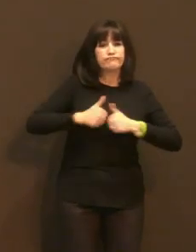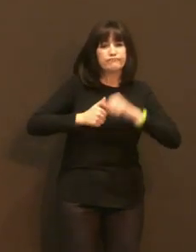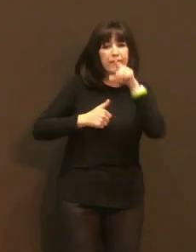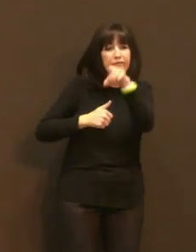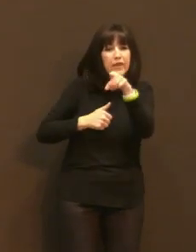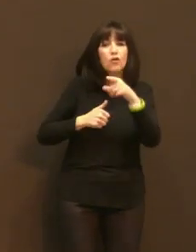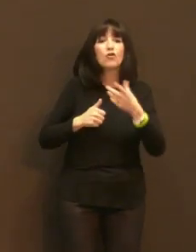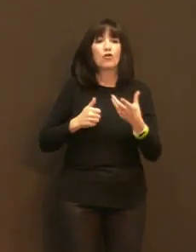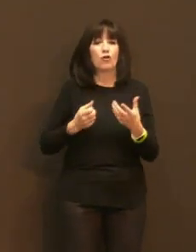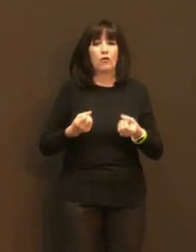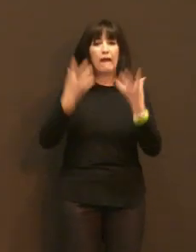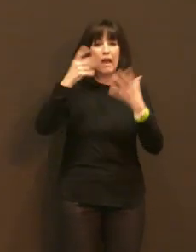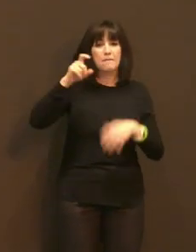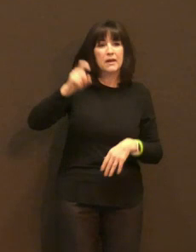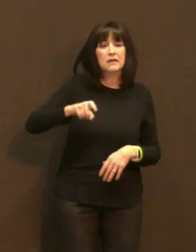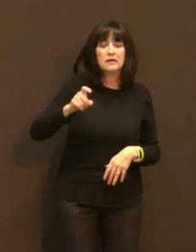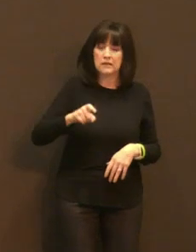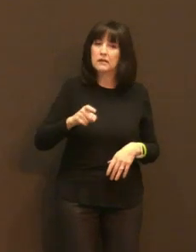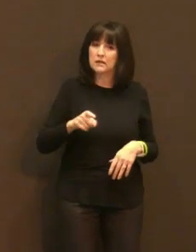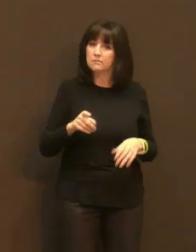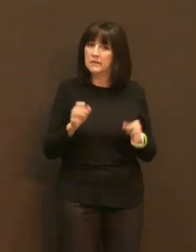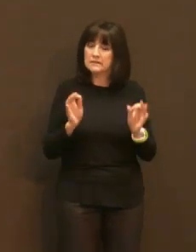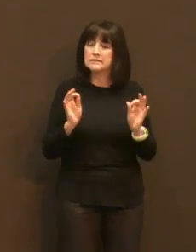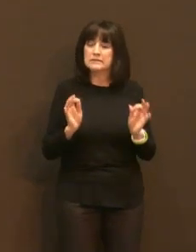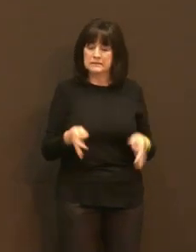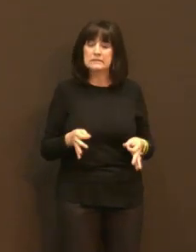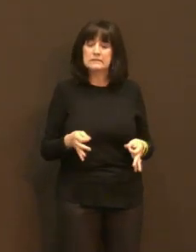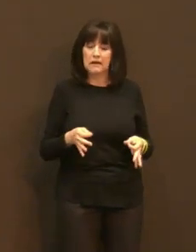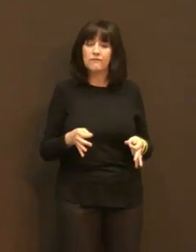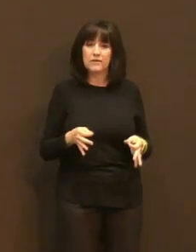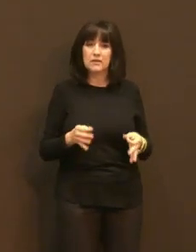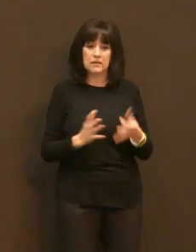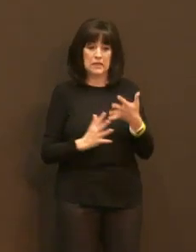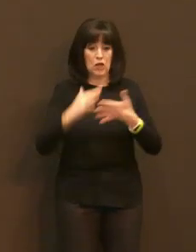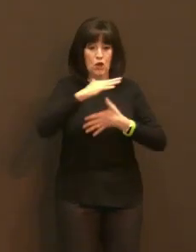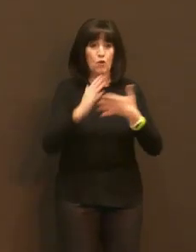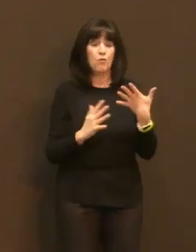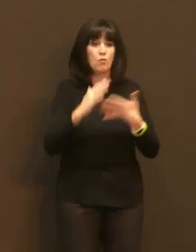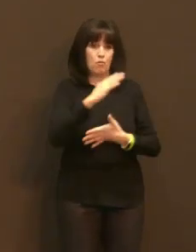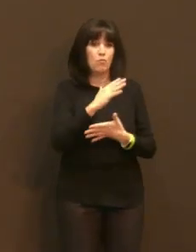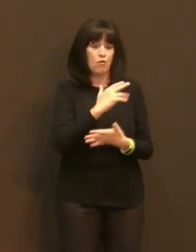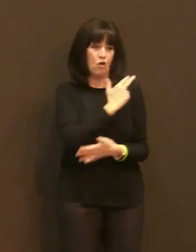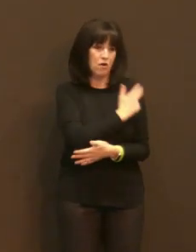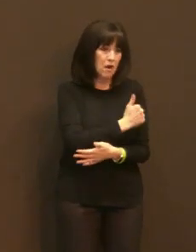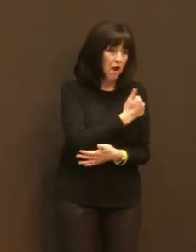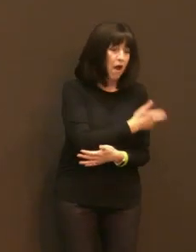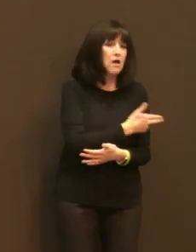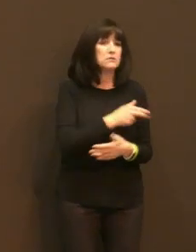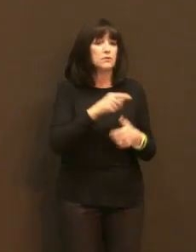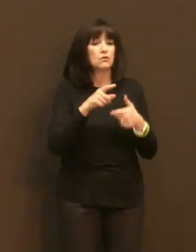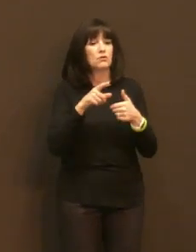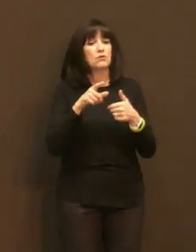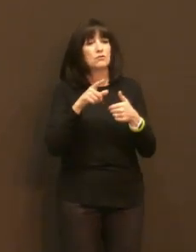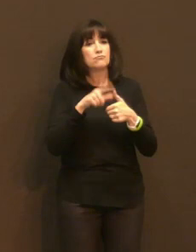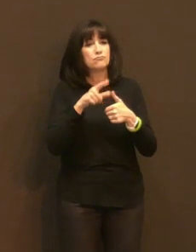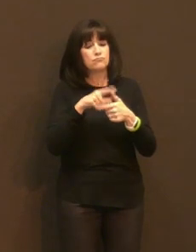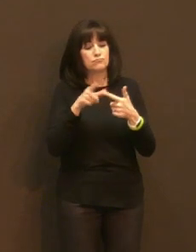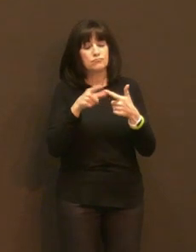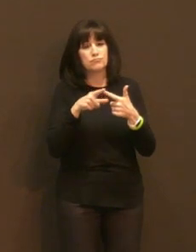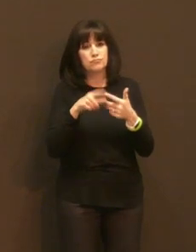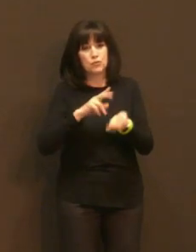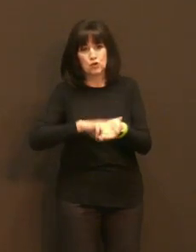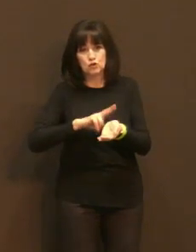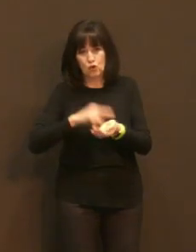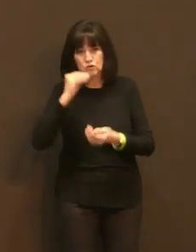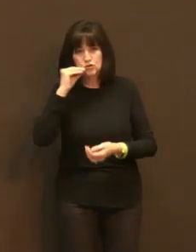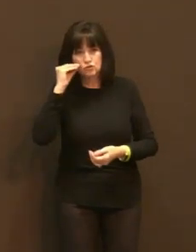should need. But they have definitely been our priority for getting PPE out to them. And we haven't heard much about the